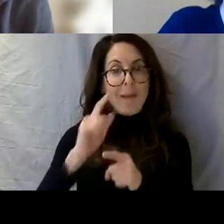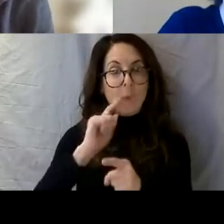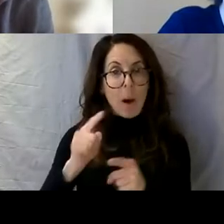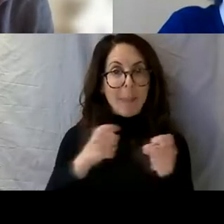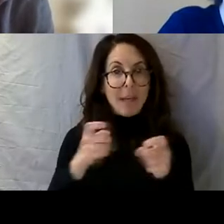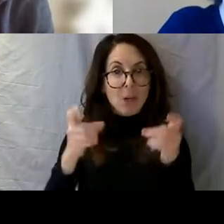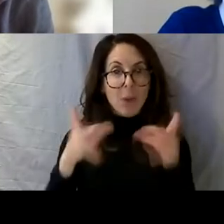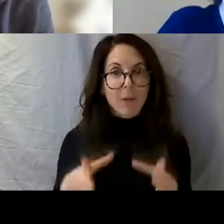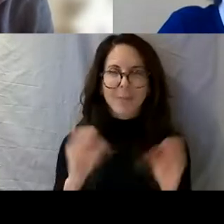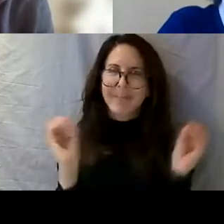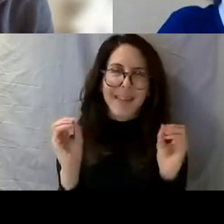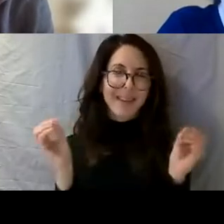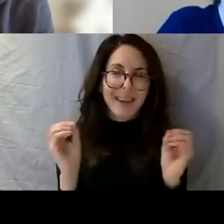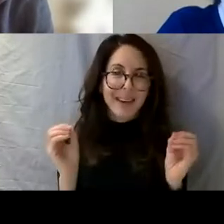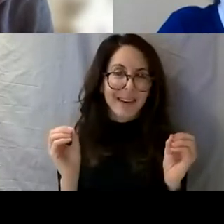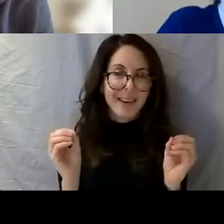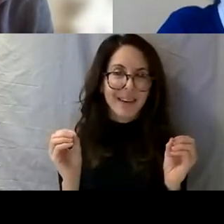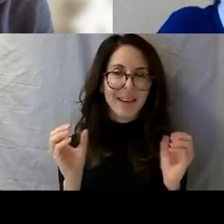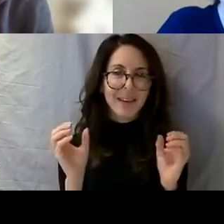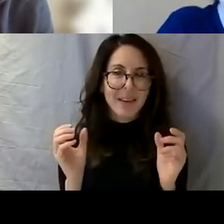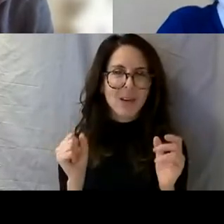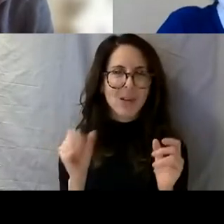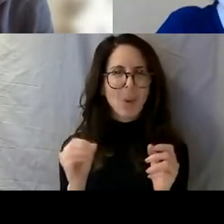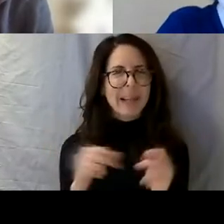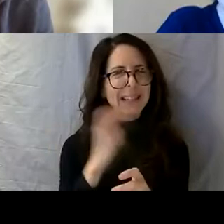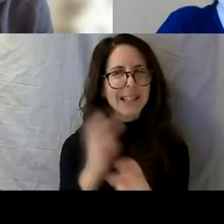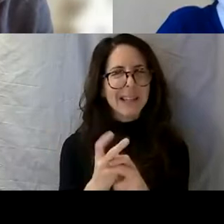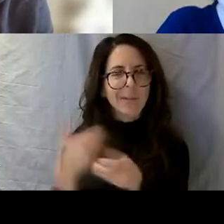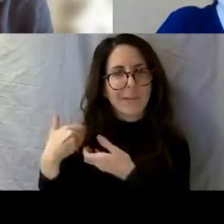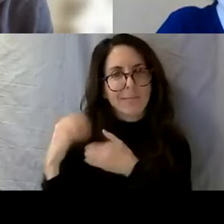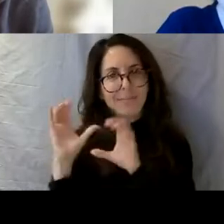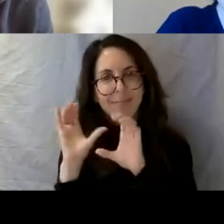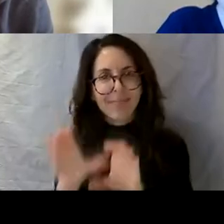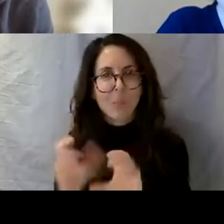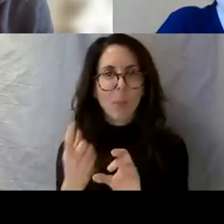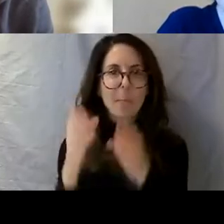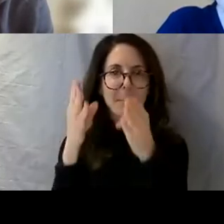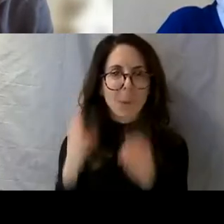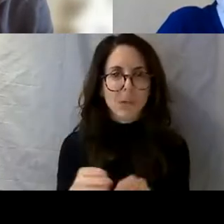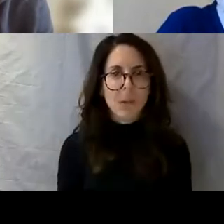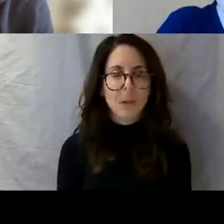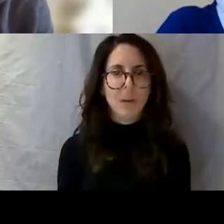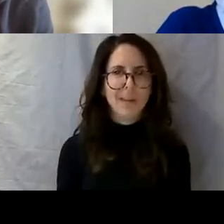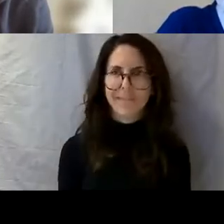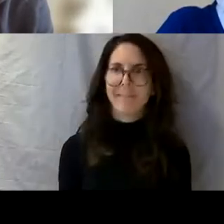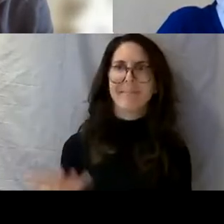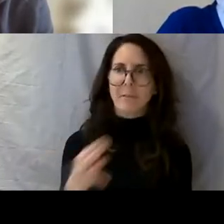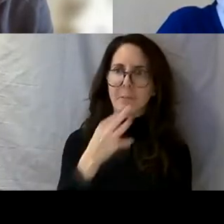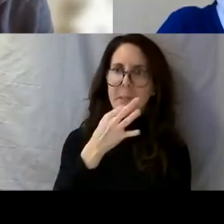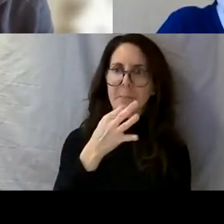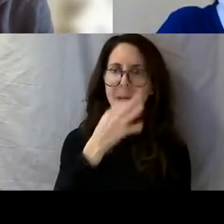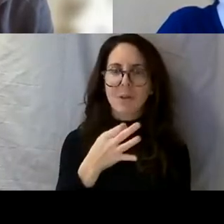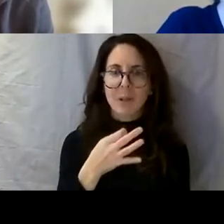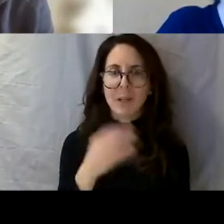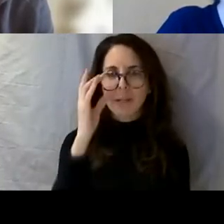a difficult thing to put on one person. Like you have to be a specialist. I